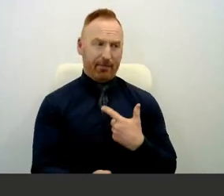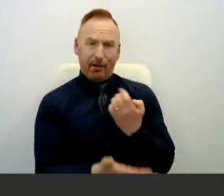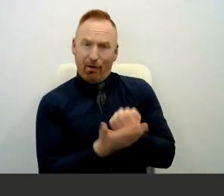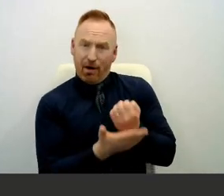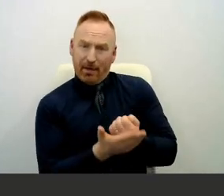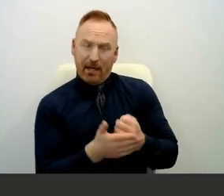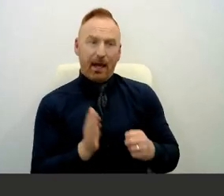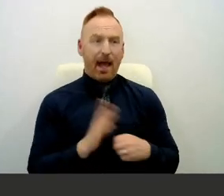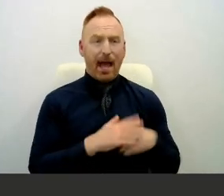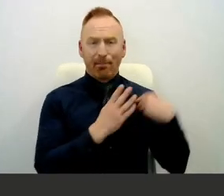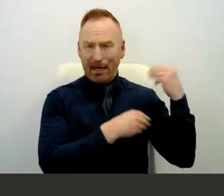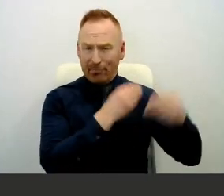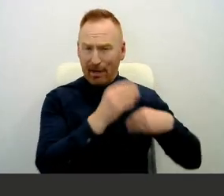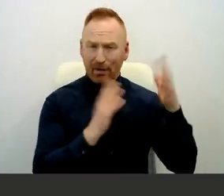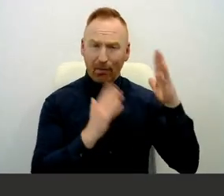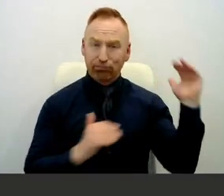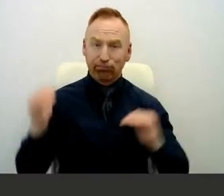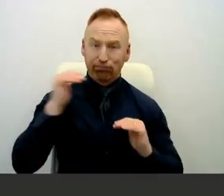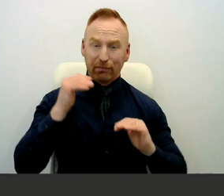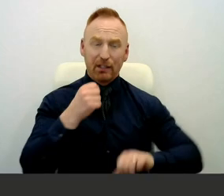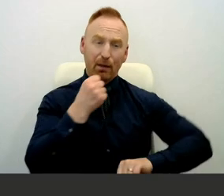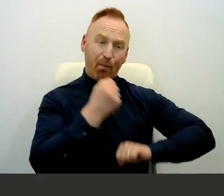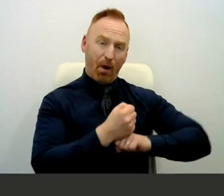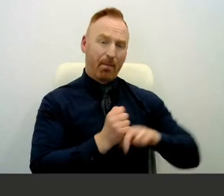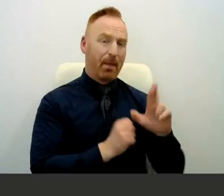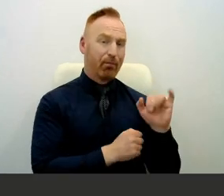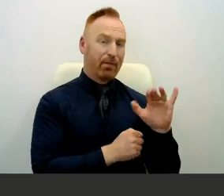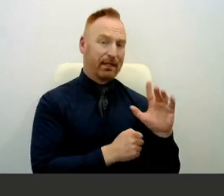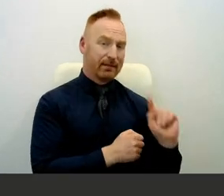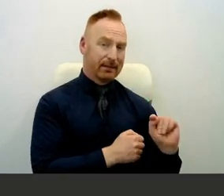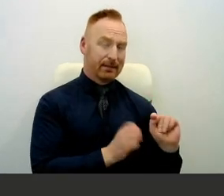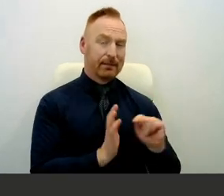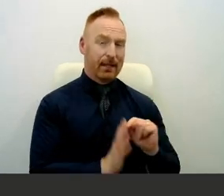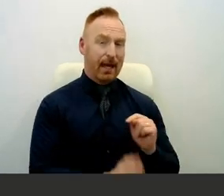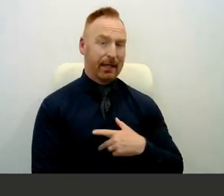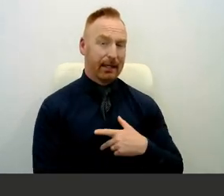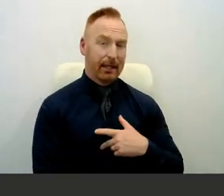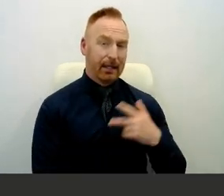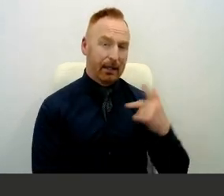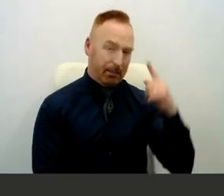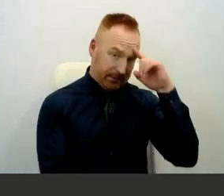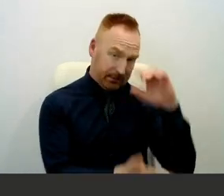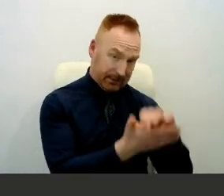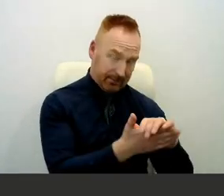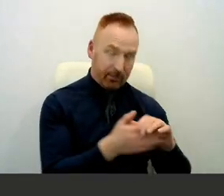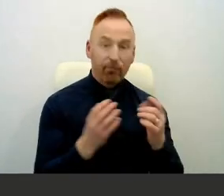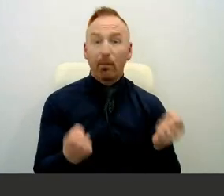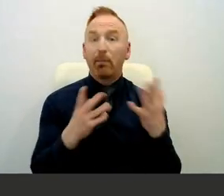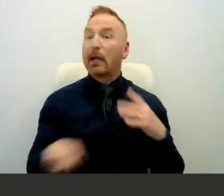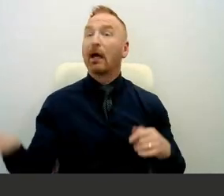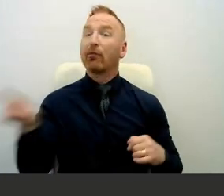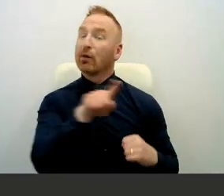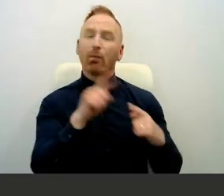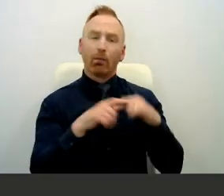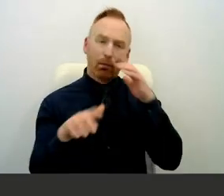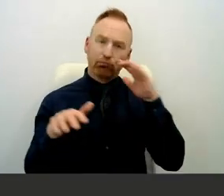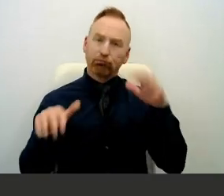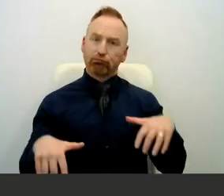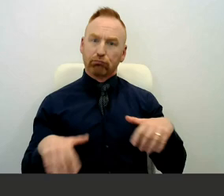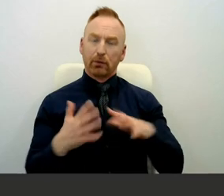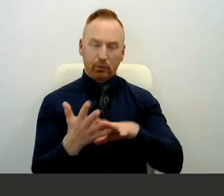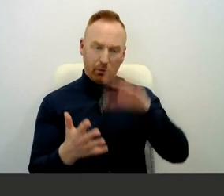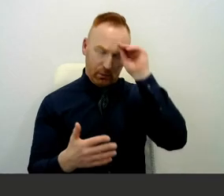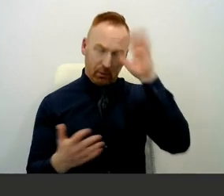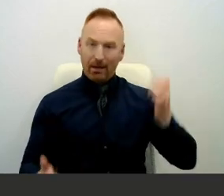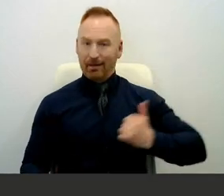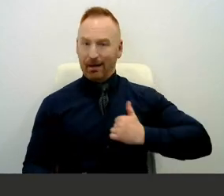the foundation for generations of inequality supported by racist ideology. But for many of us, it's a shock to learn about